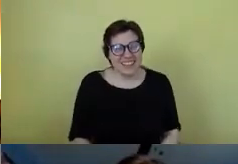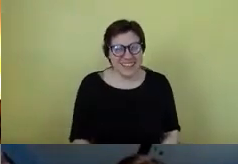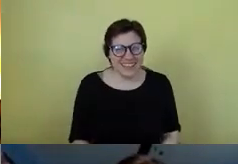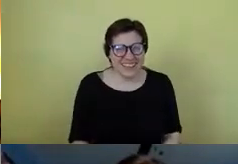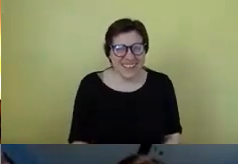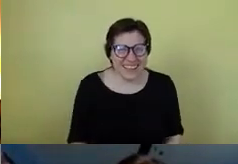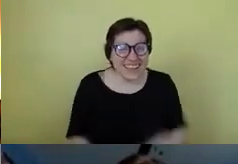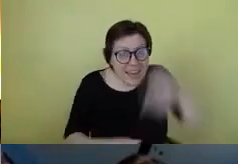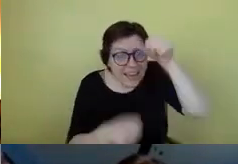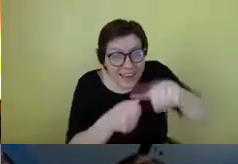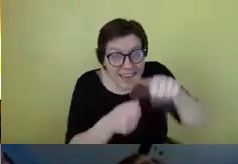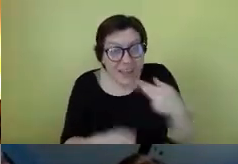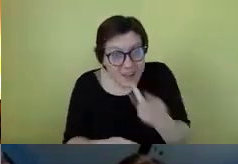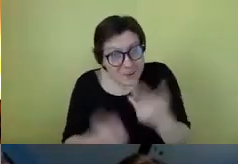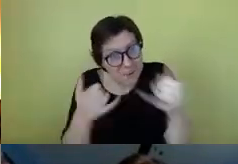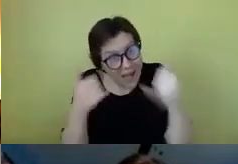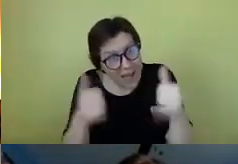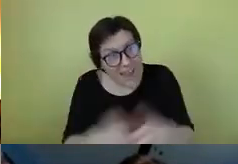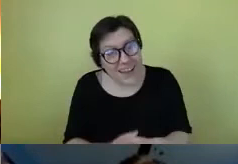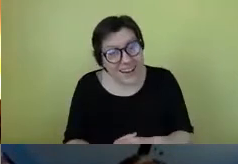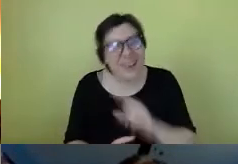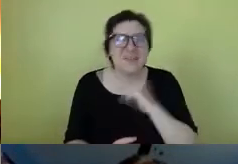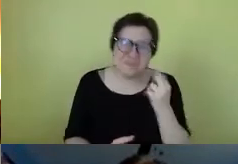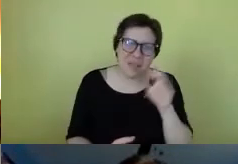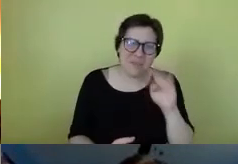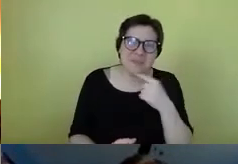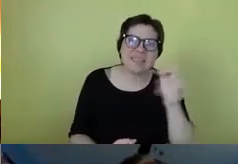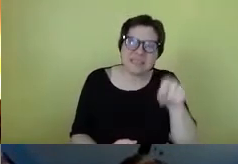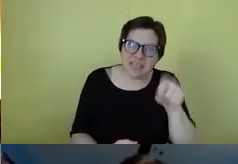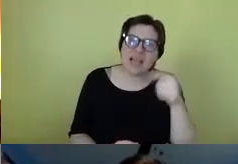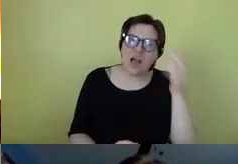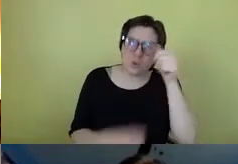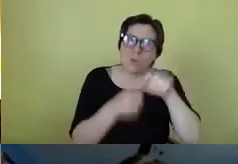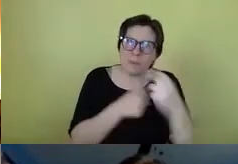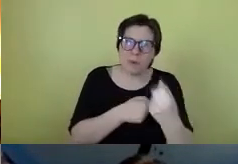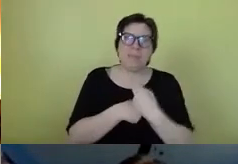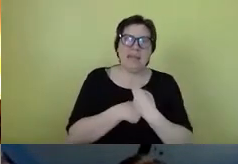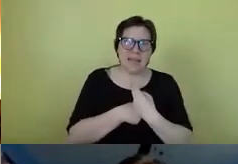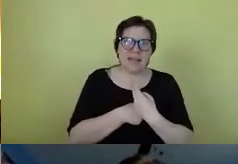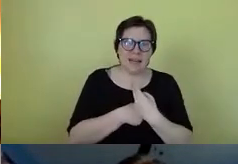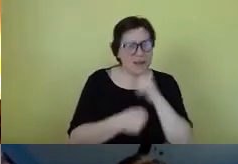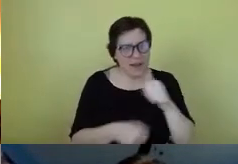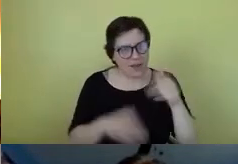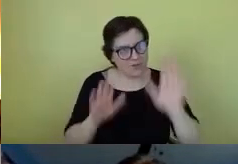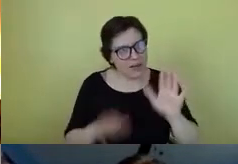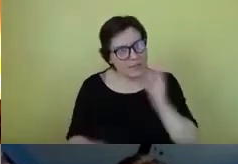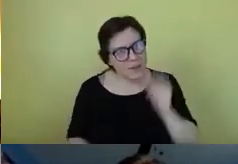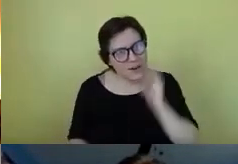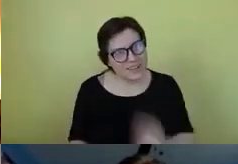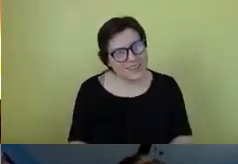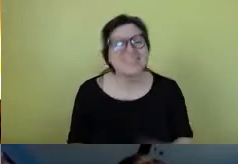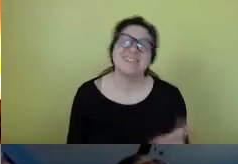But you remember we did play. I remember you beating me soundly. It wasn't a pleasant experience. Come on,